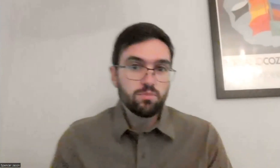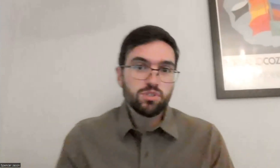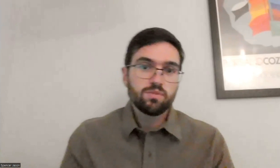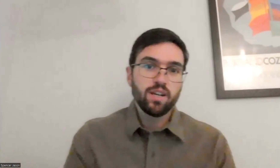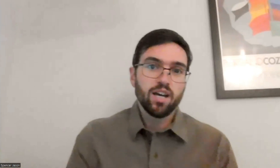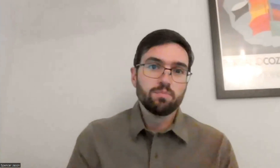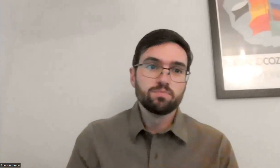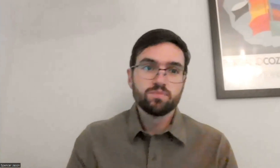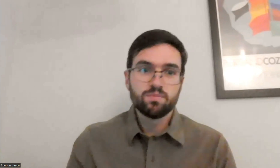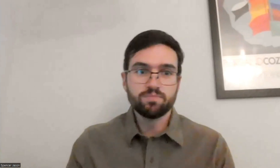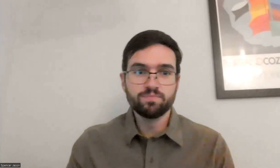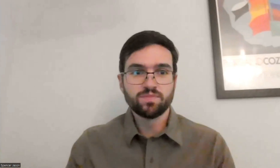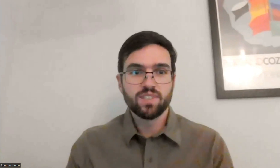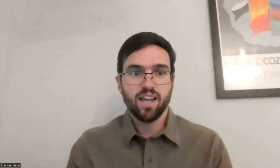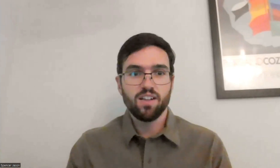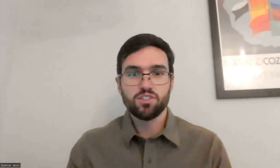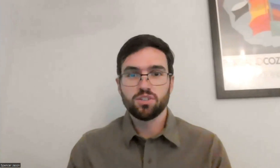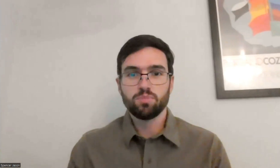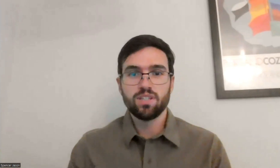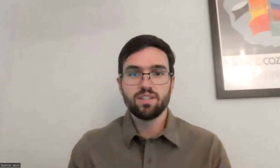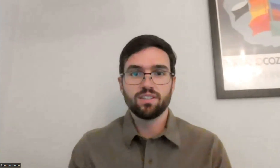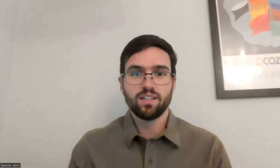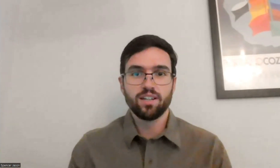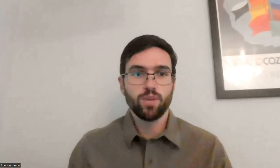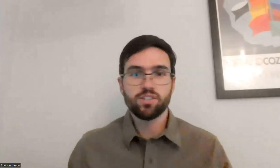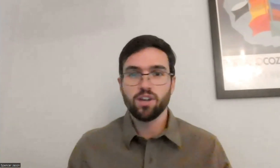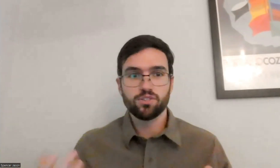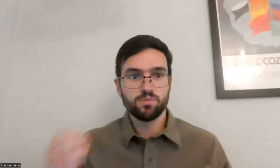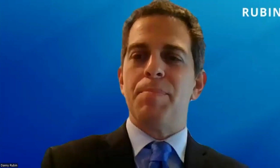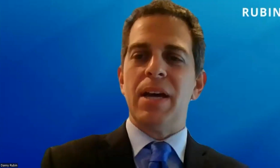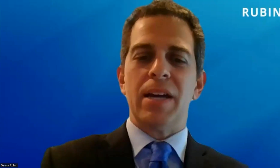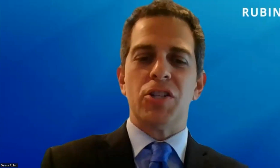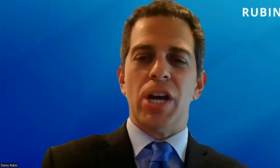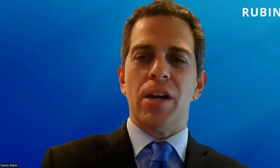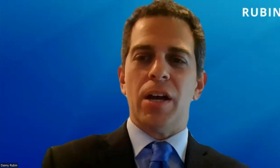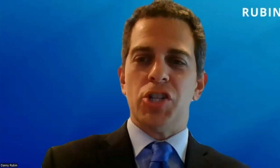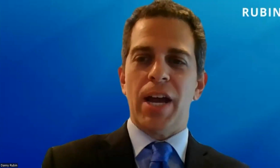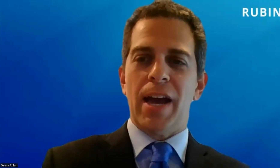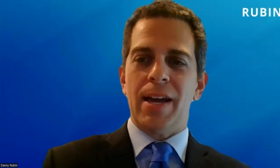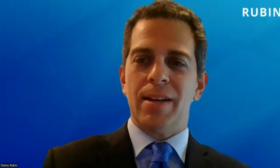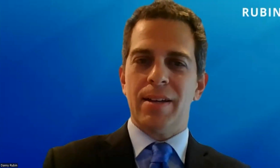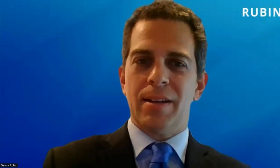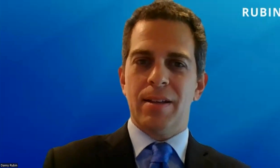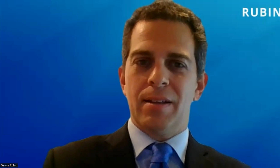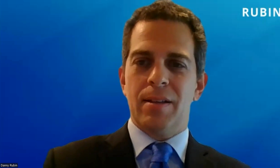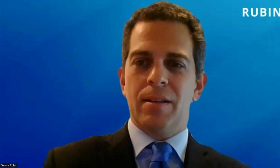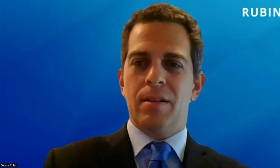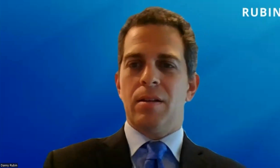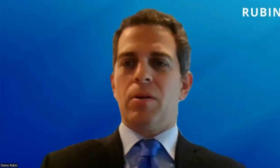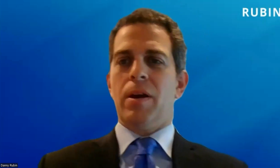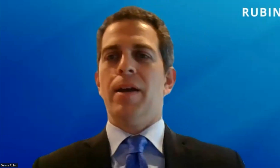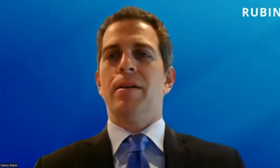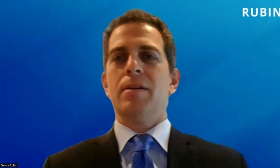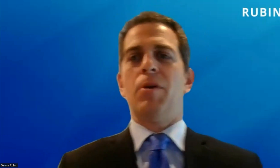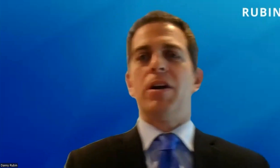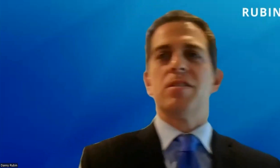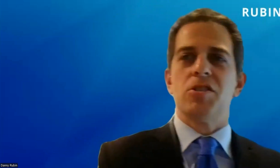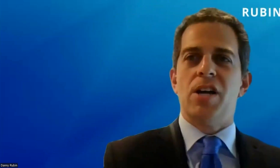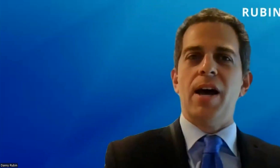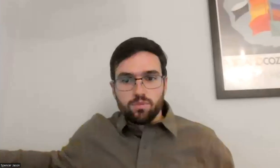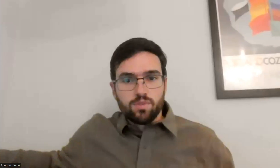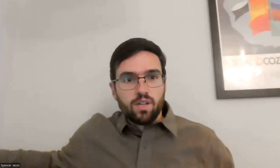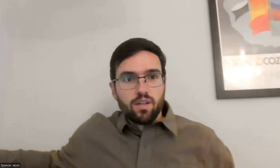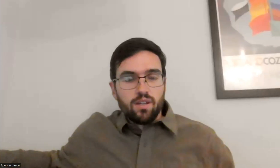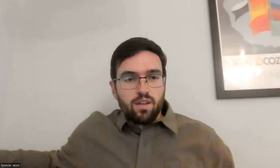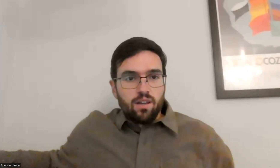car teams. Colleges compete in How do you race spell cars. Baja? Baja? Yep. Okay. I'm writing